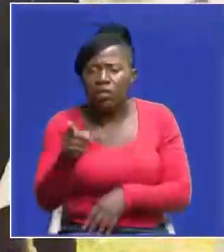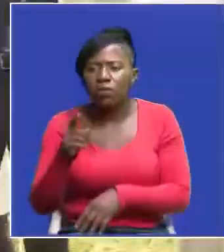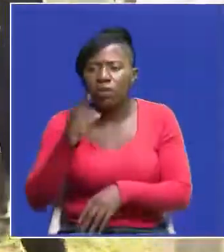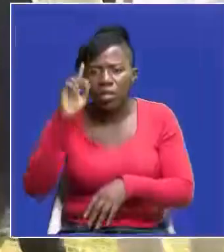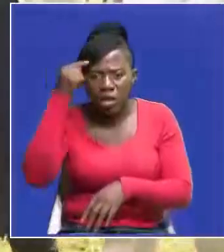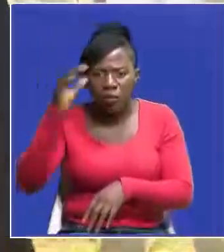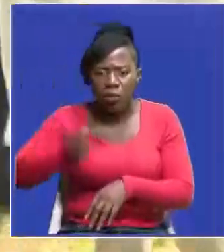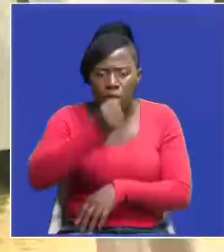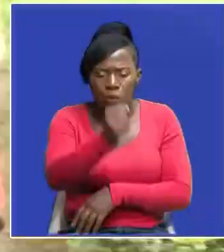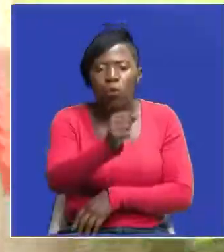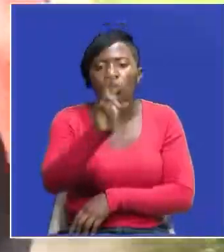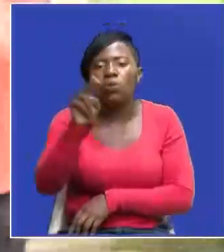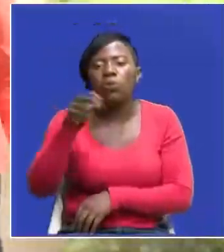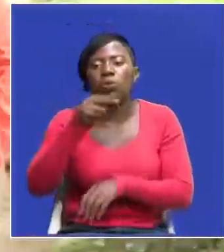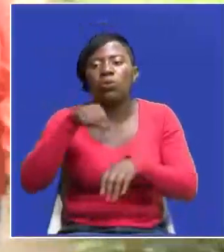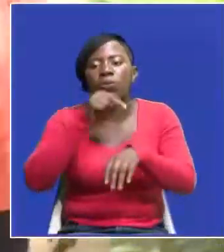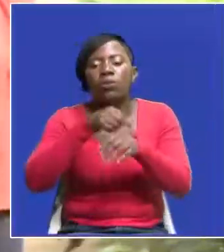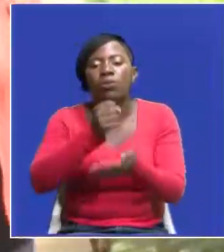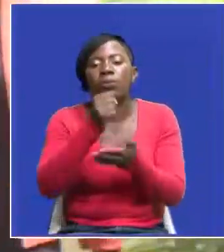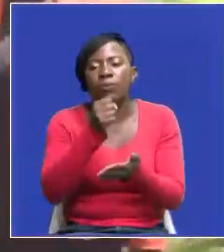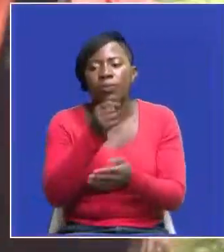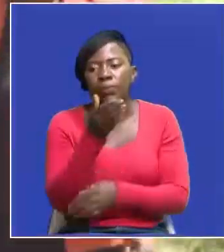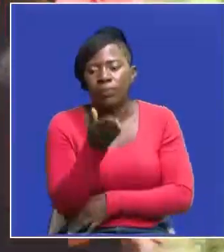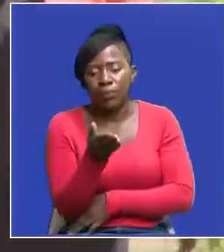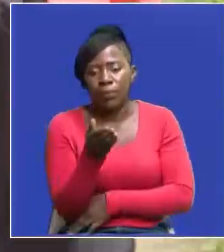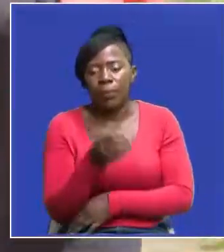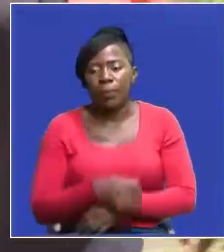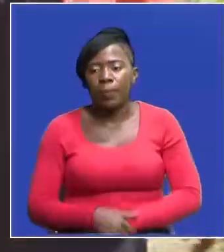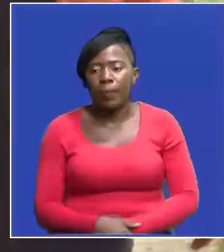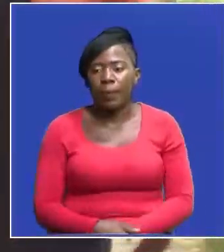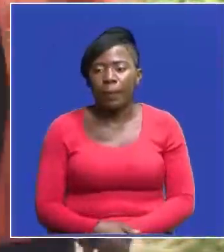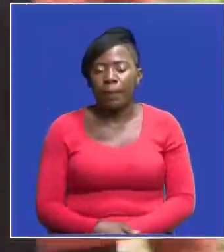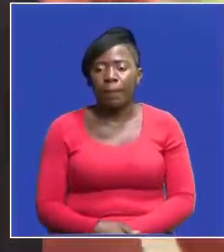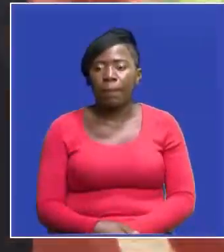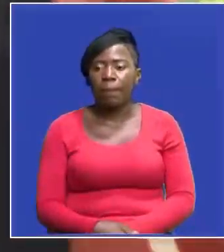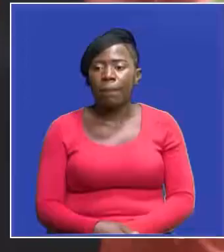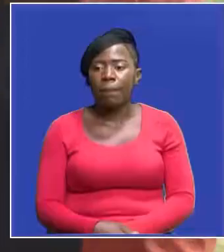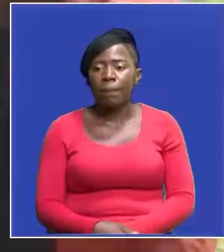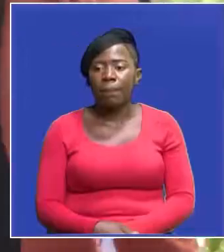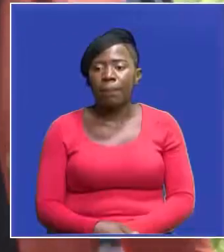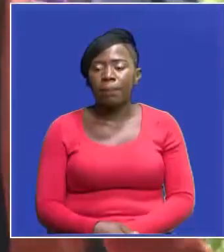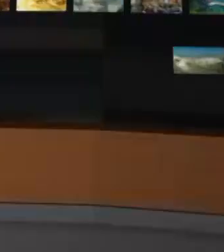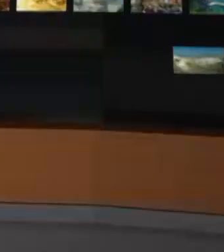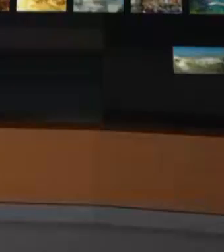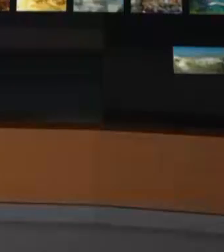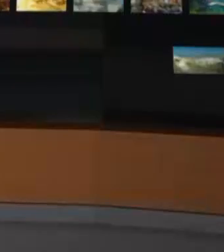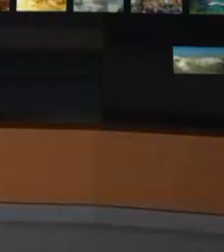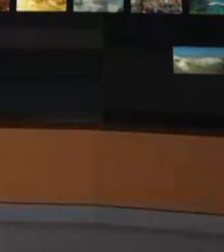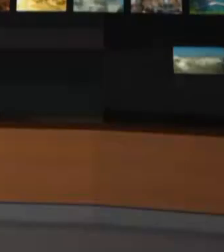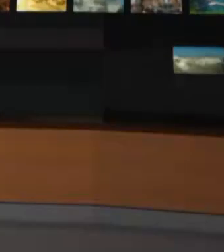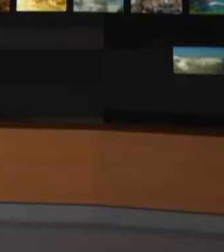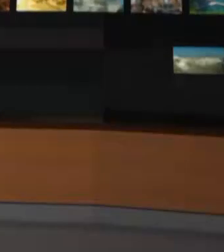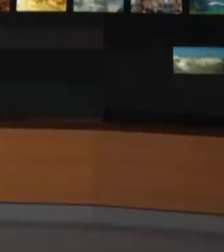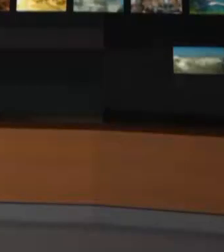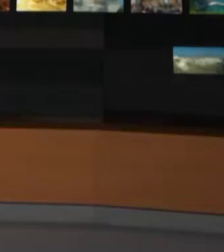under 2022 national budget. Deofista Lungu, ZNBC News in Lusaka. Remember to